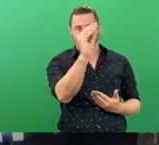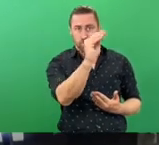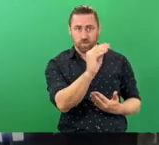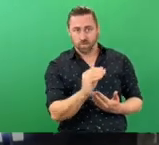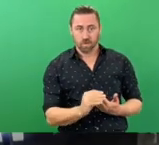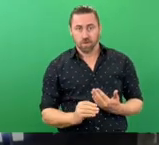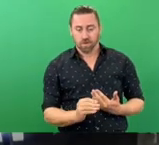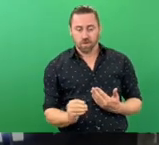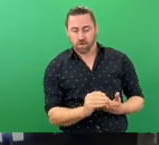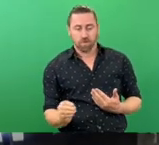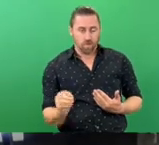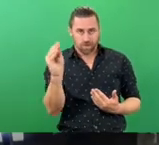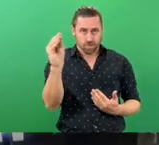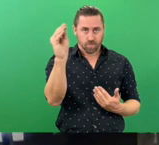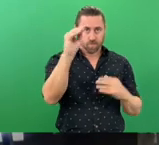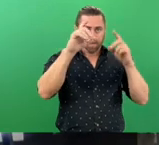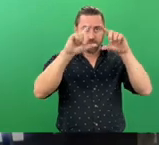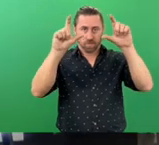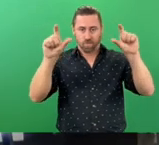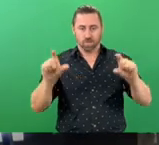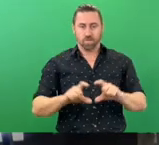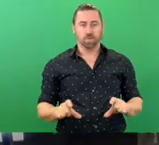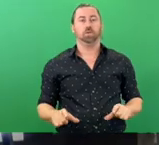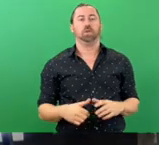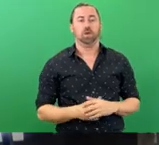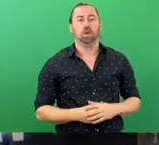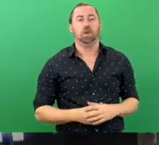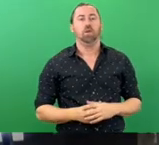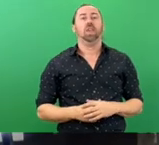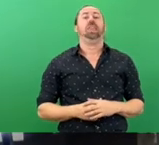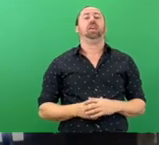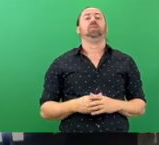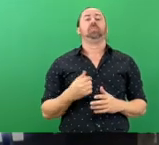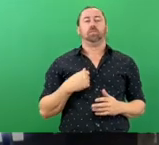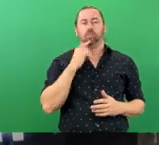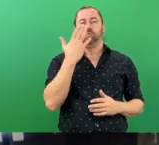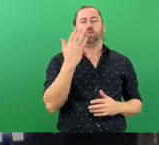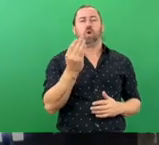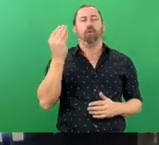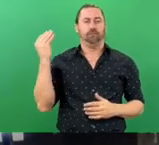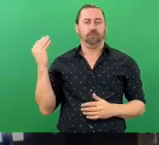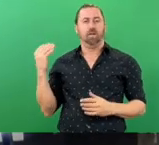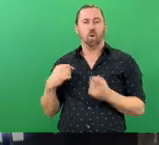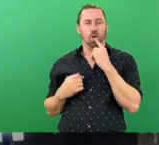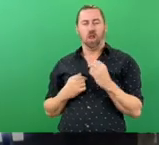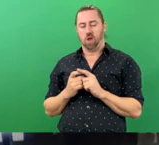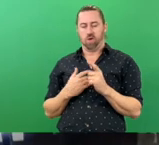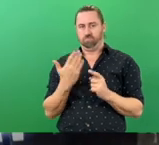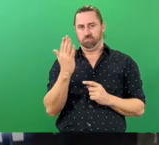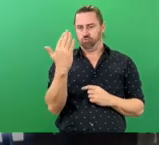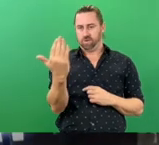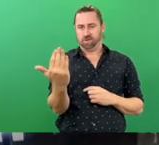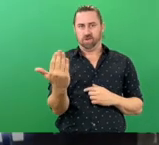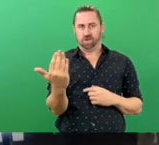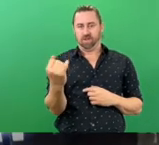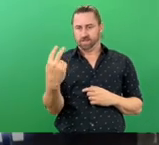honesty mirrors, but wrap them up here, and then I'm going to take my mirror out. So you're not really going to be able to see that, but I'm going to be holding up my